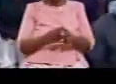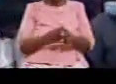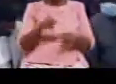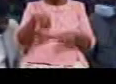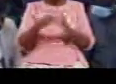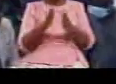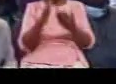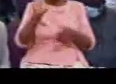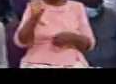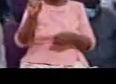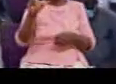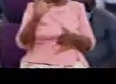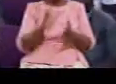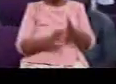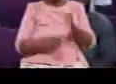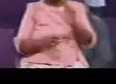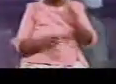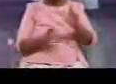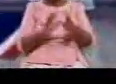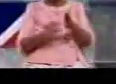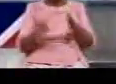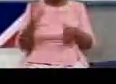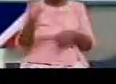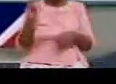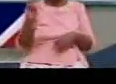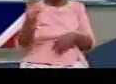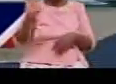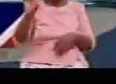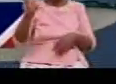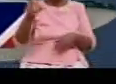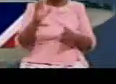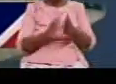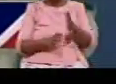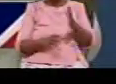chapter 3, I'm reading from verse 17. Colossians chapter 3, verse